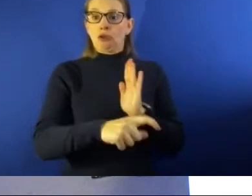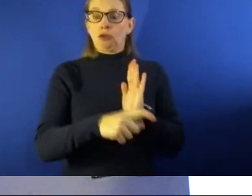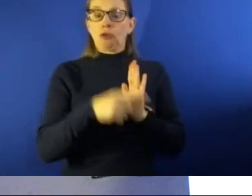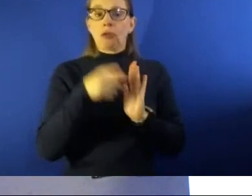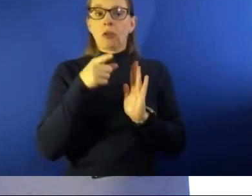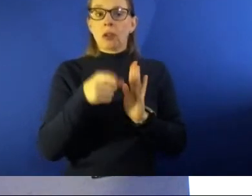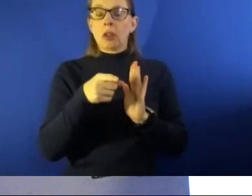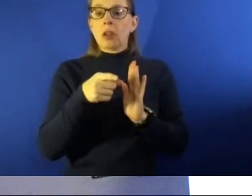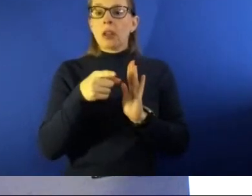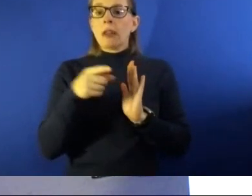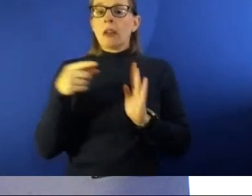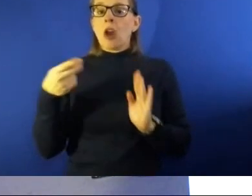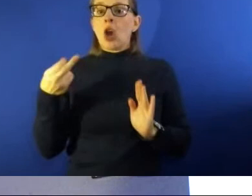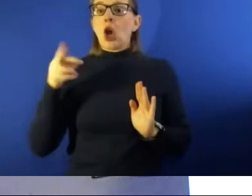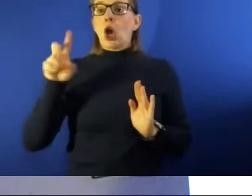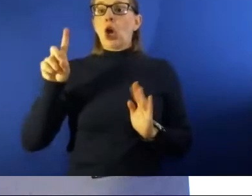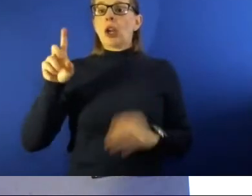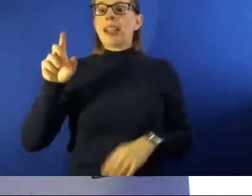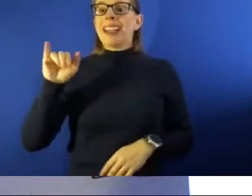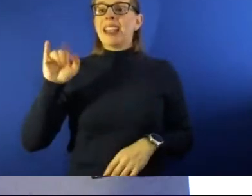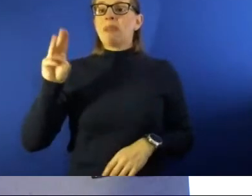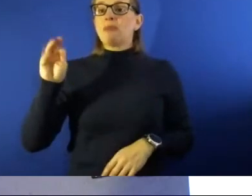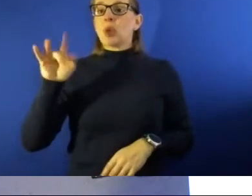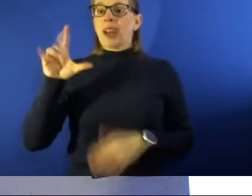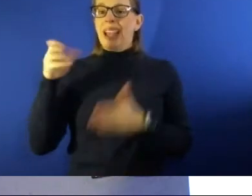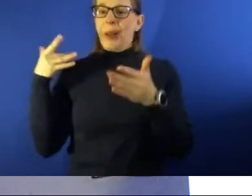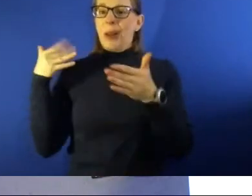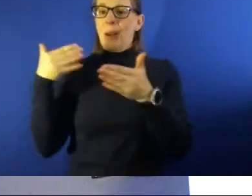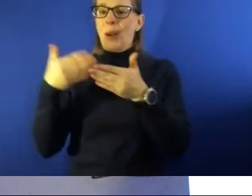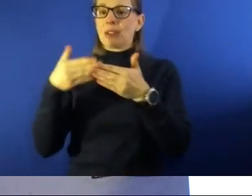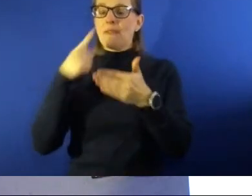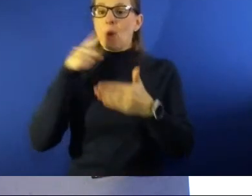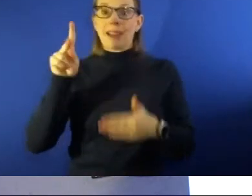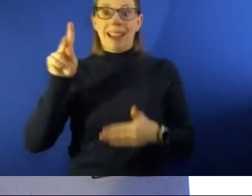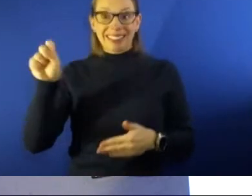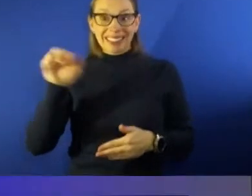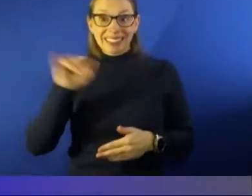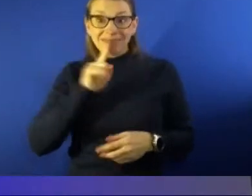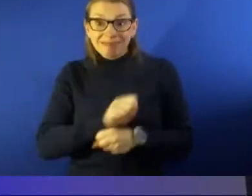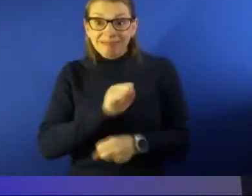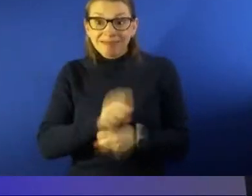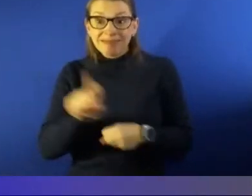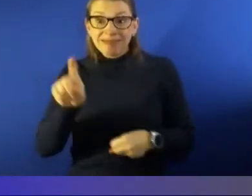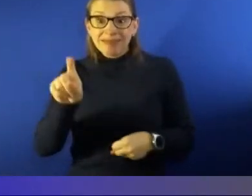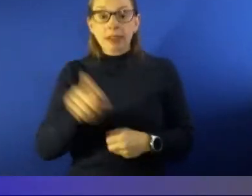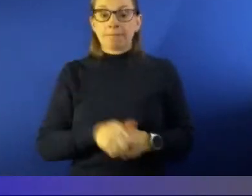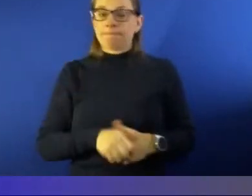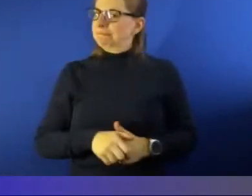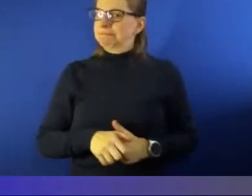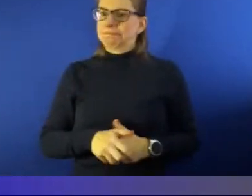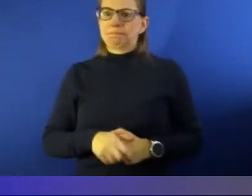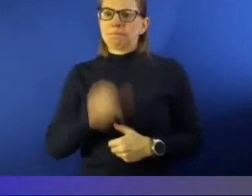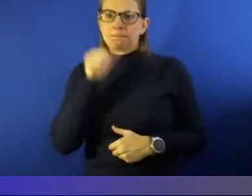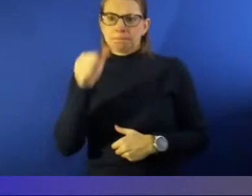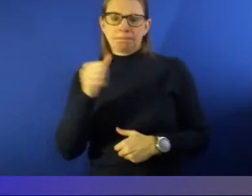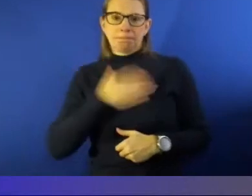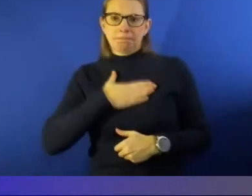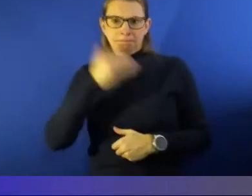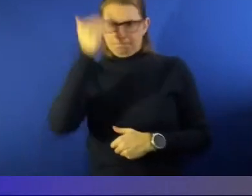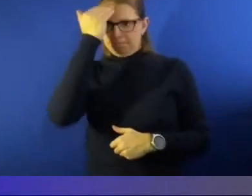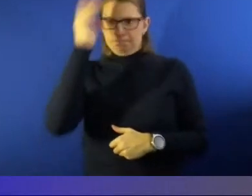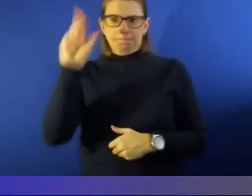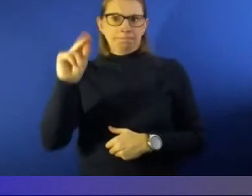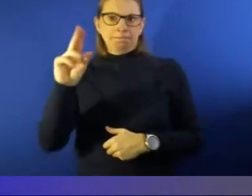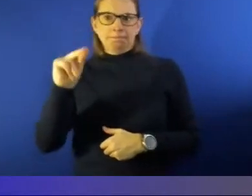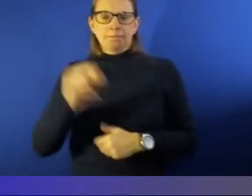according to doctors in this article. Is that true? Not to my knowledge, it's not. So